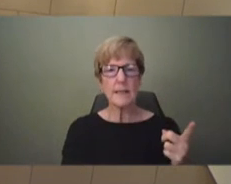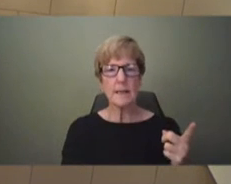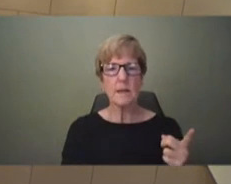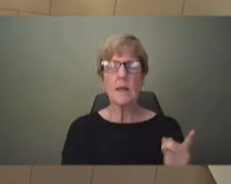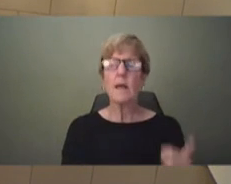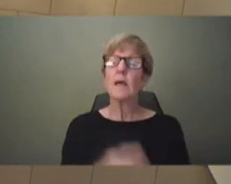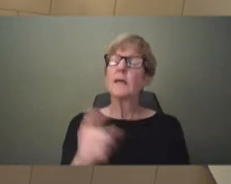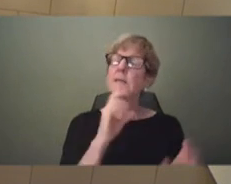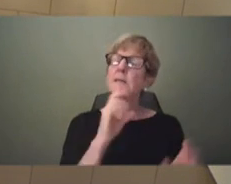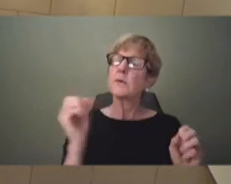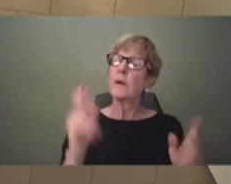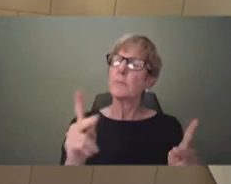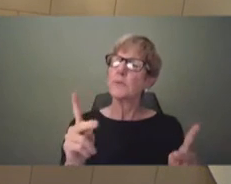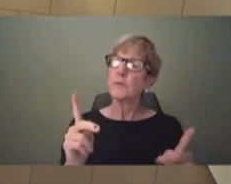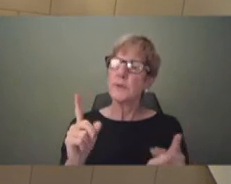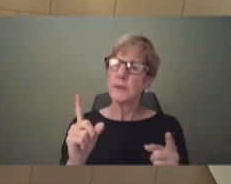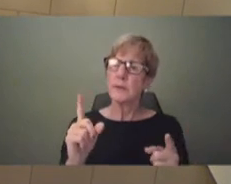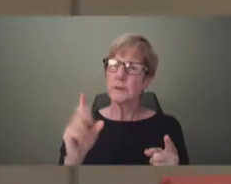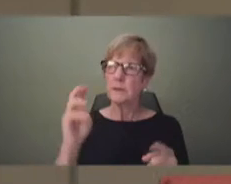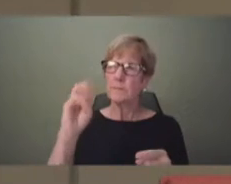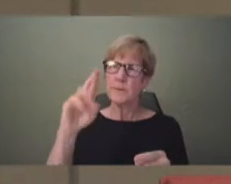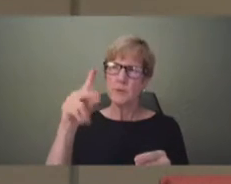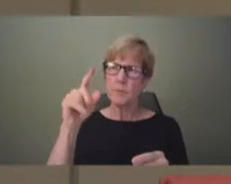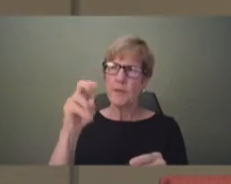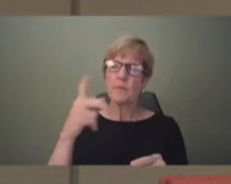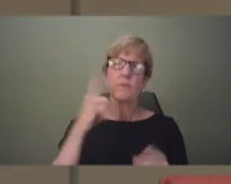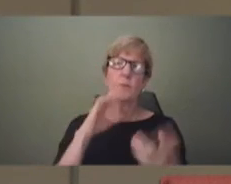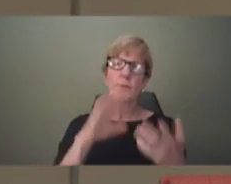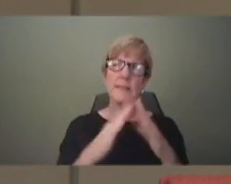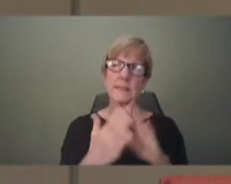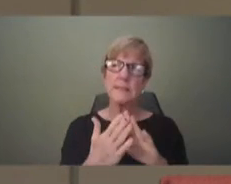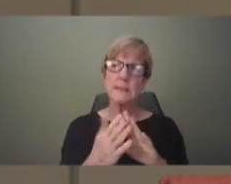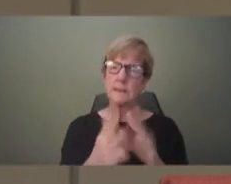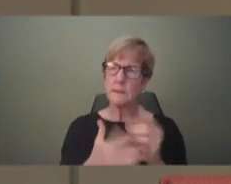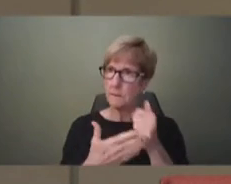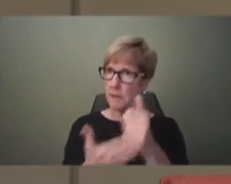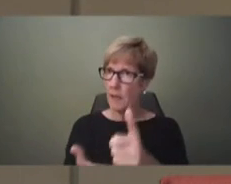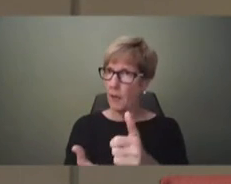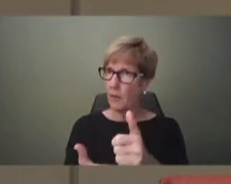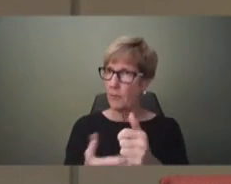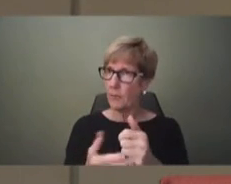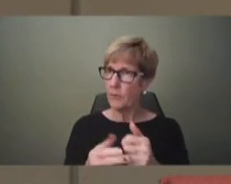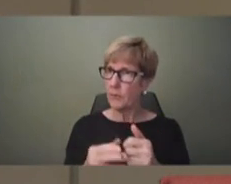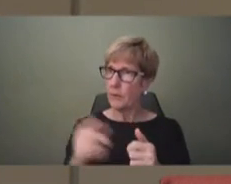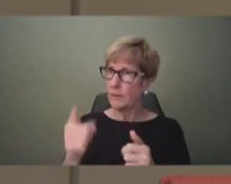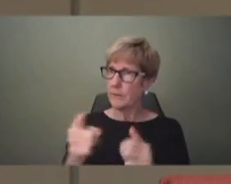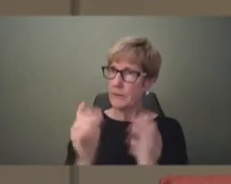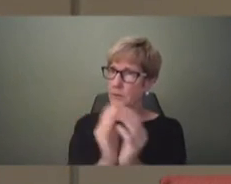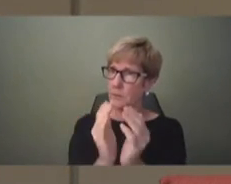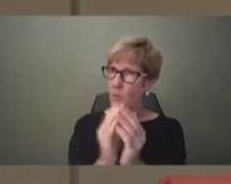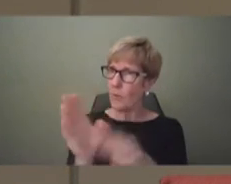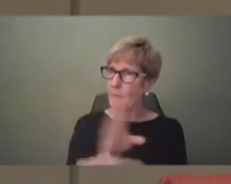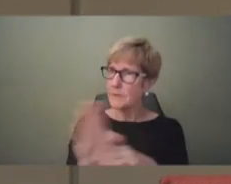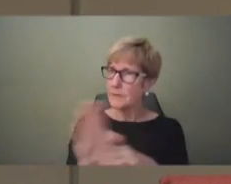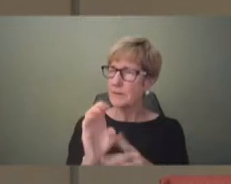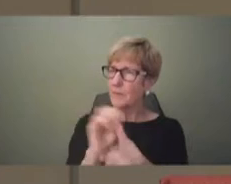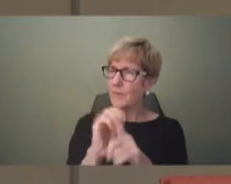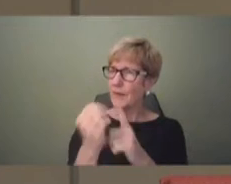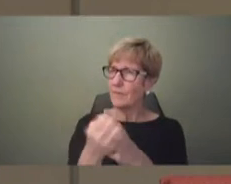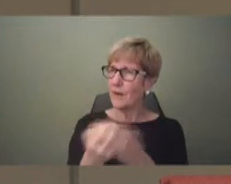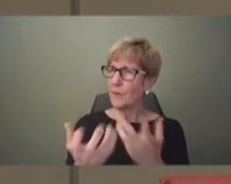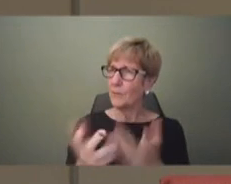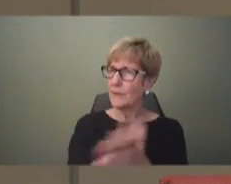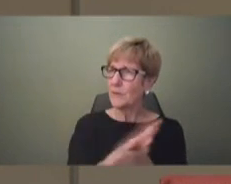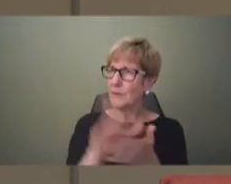opportunity um Mr petton for the city to assist this small business with the environmental cleanup I